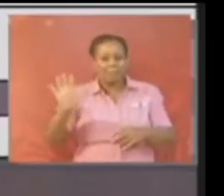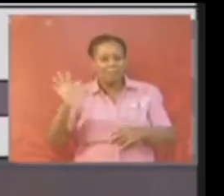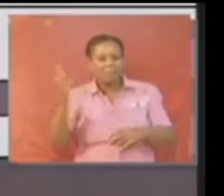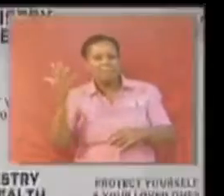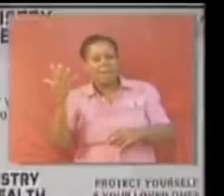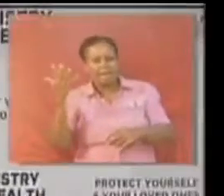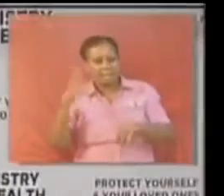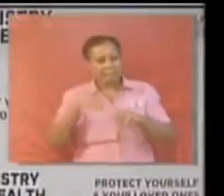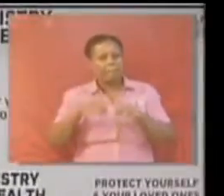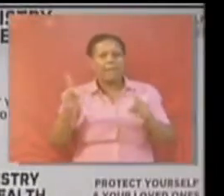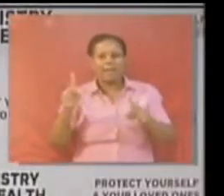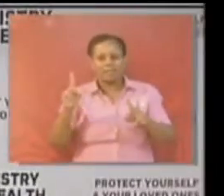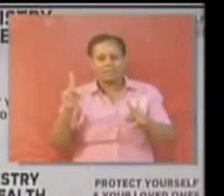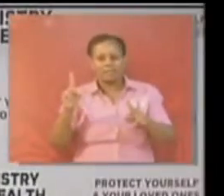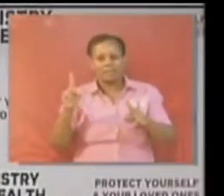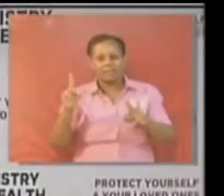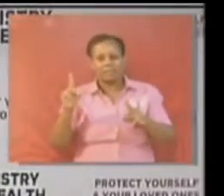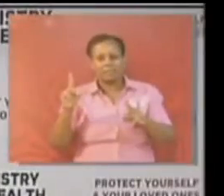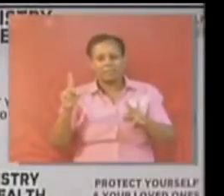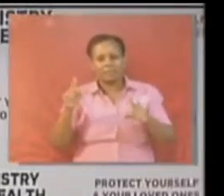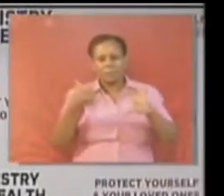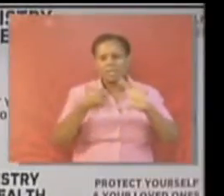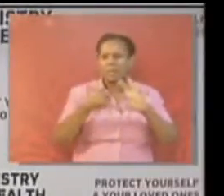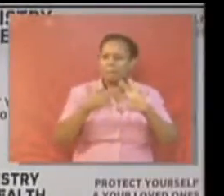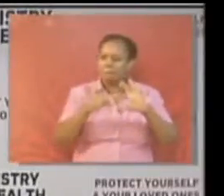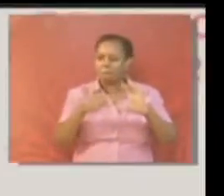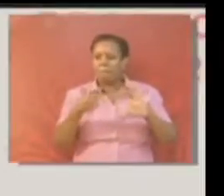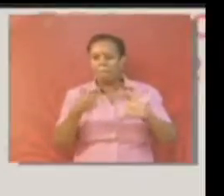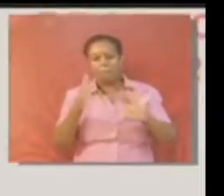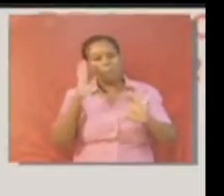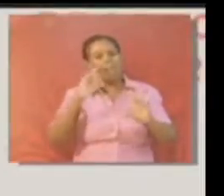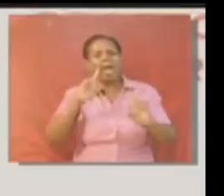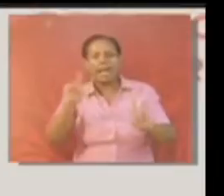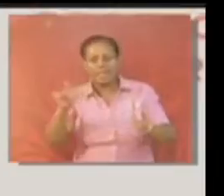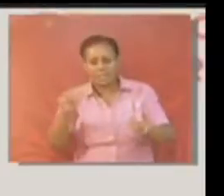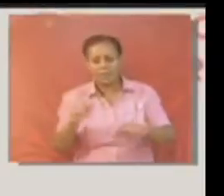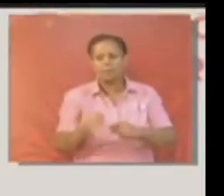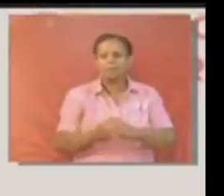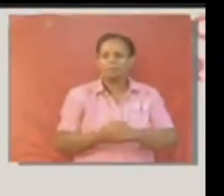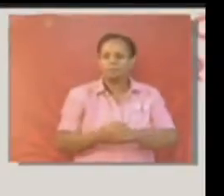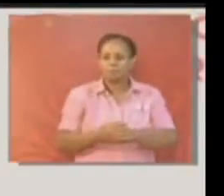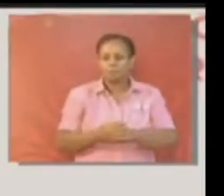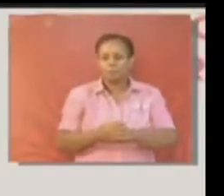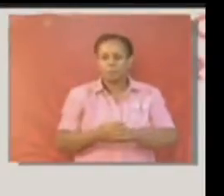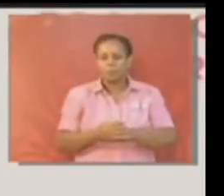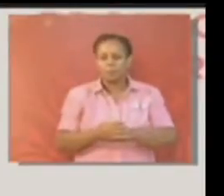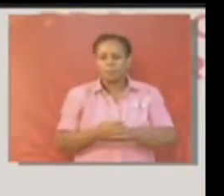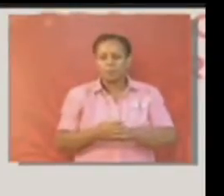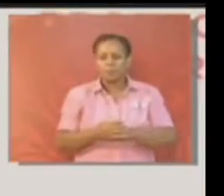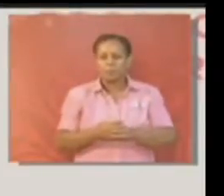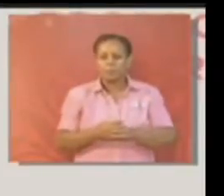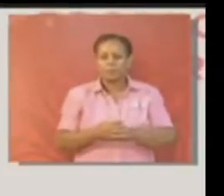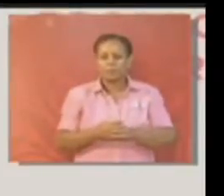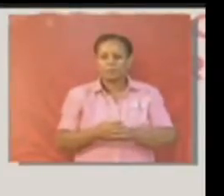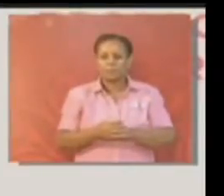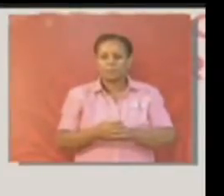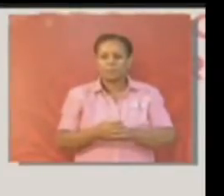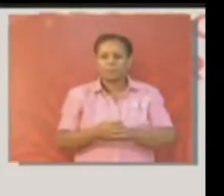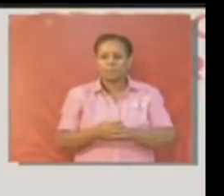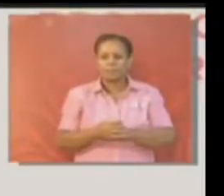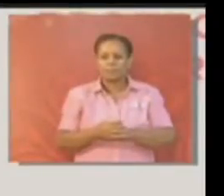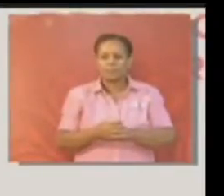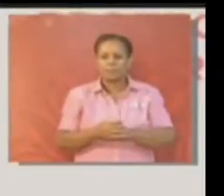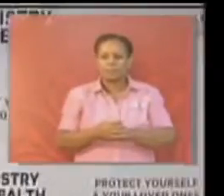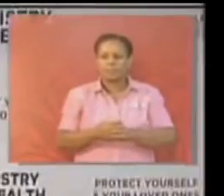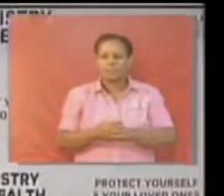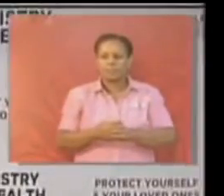Thanks. Thank you, Dr. St. Bernard. I now hand you over to the Honorable Minister, who